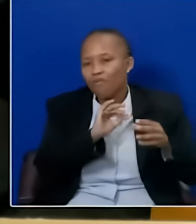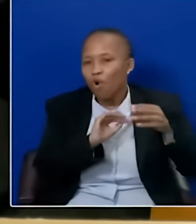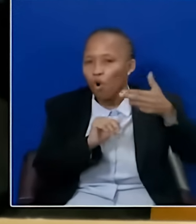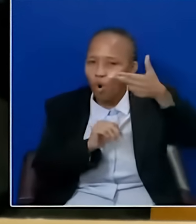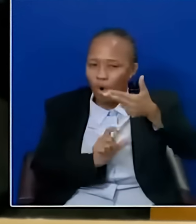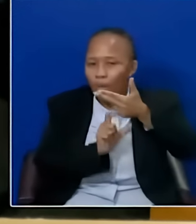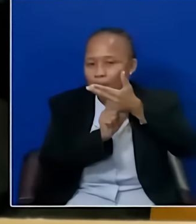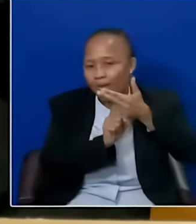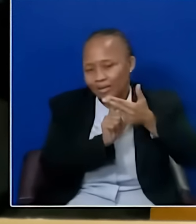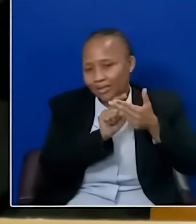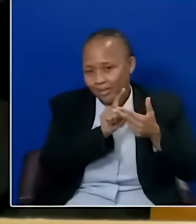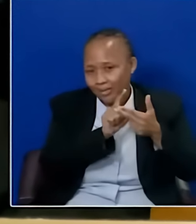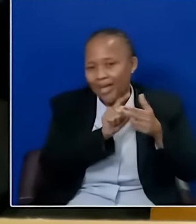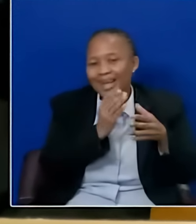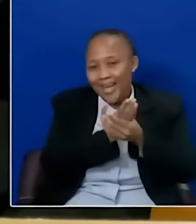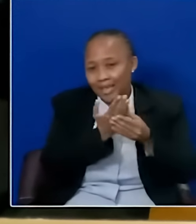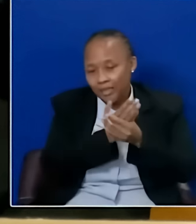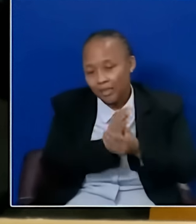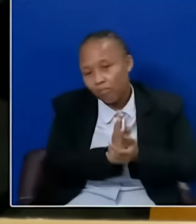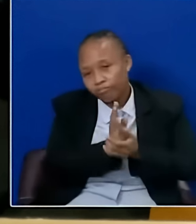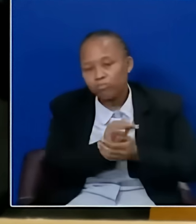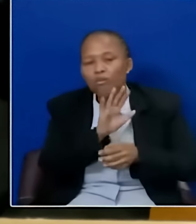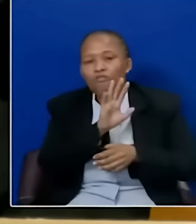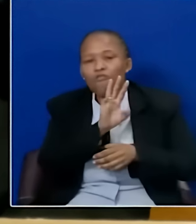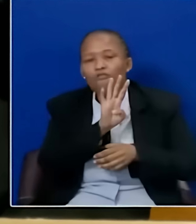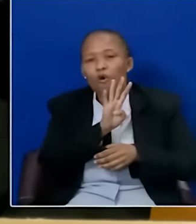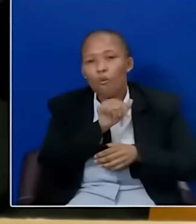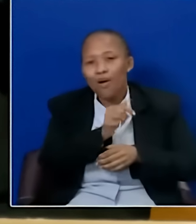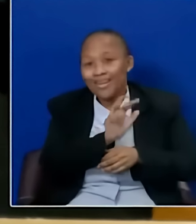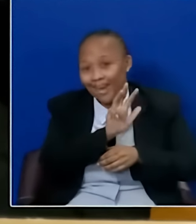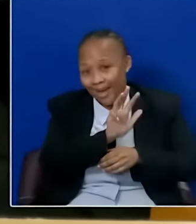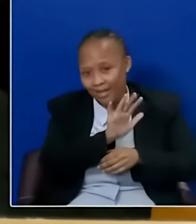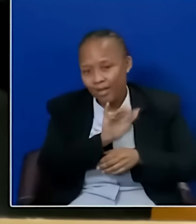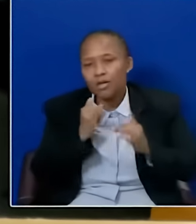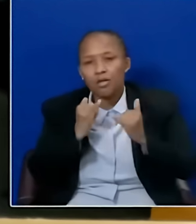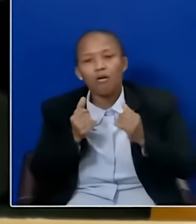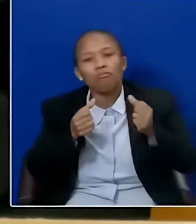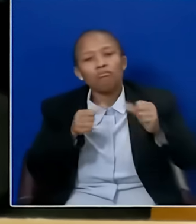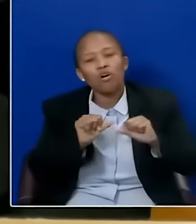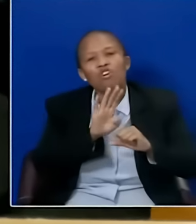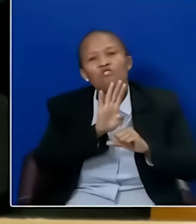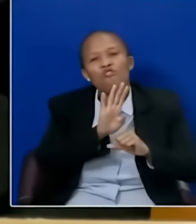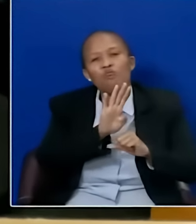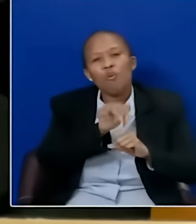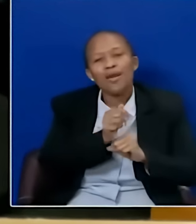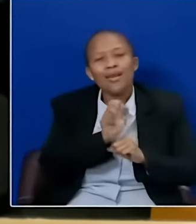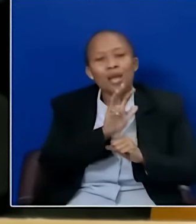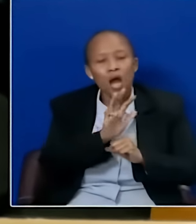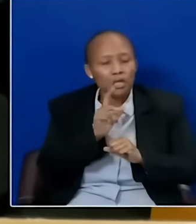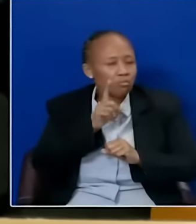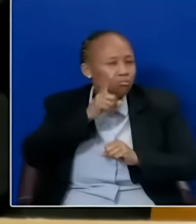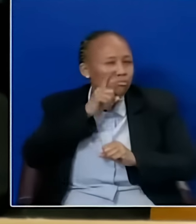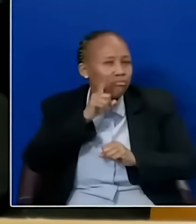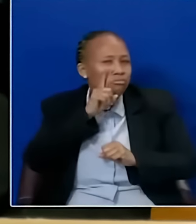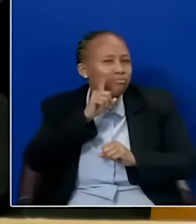4.9. And then one goes to 4.9 to see what is in 4.9. And what you find in 4.9